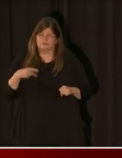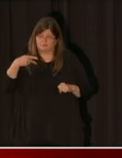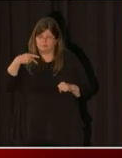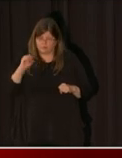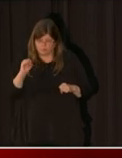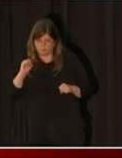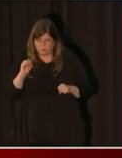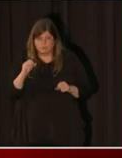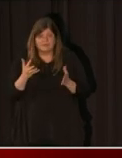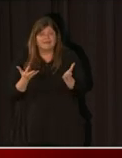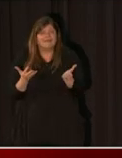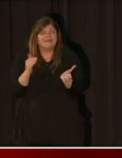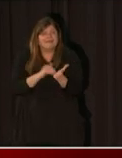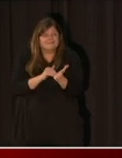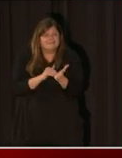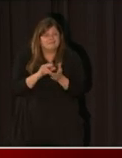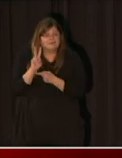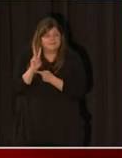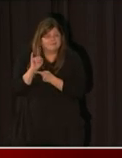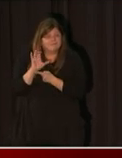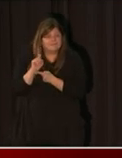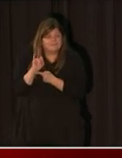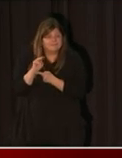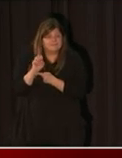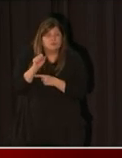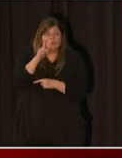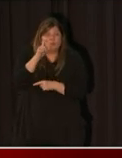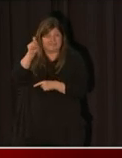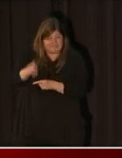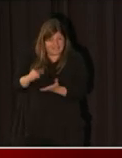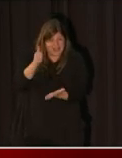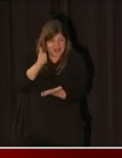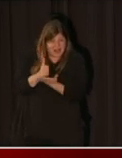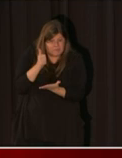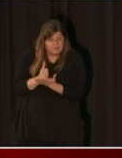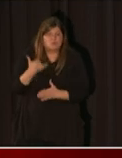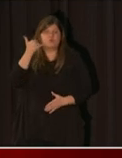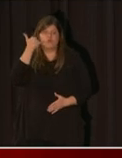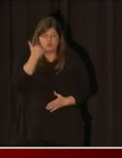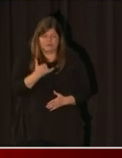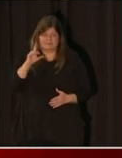of help should contact the DC Victim Hotline at